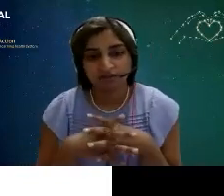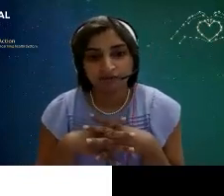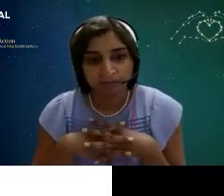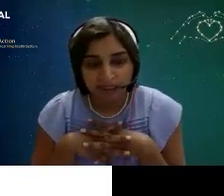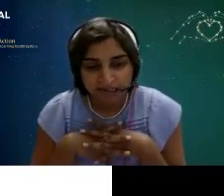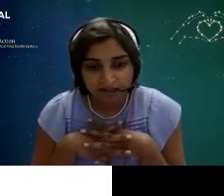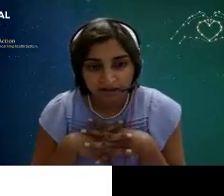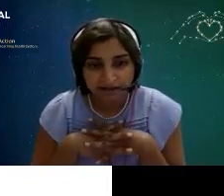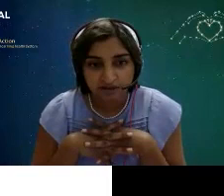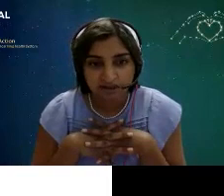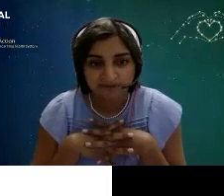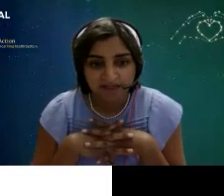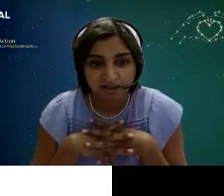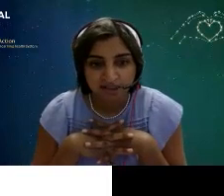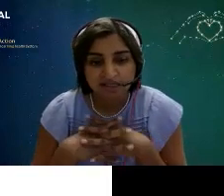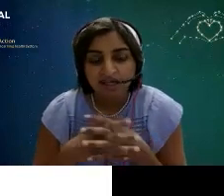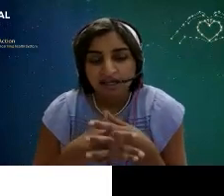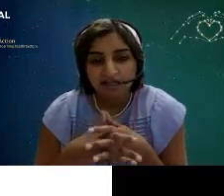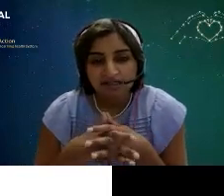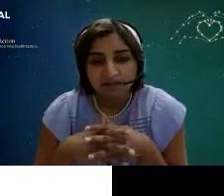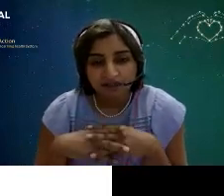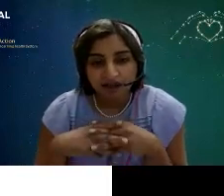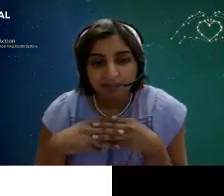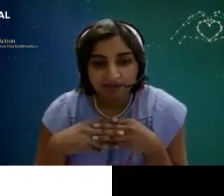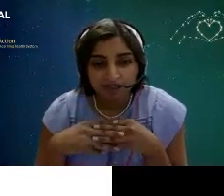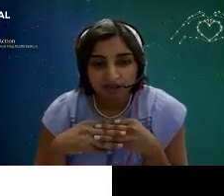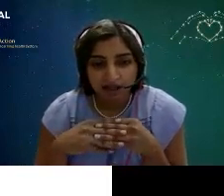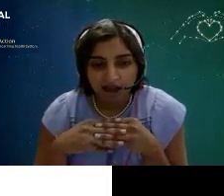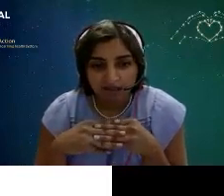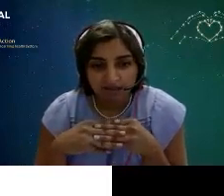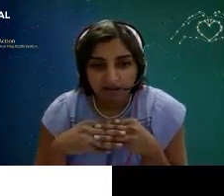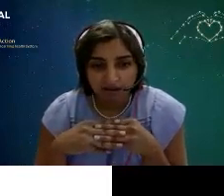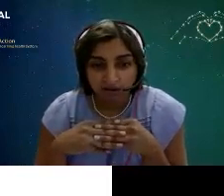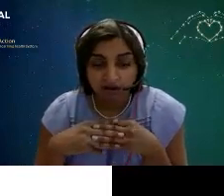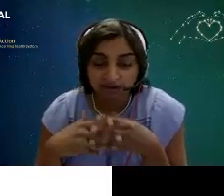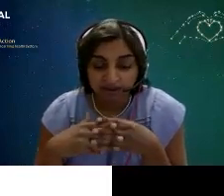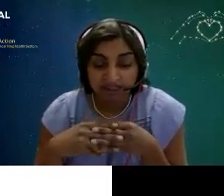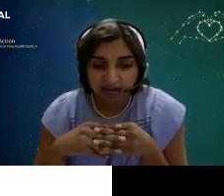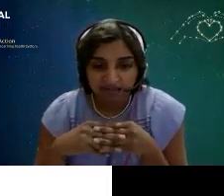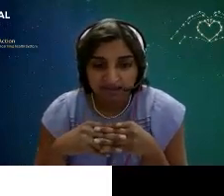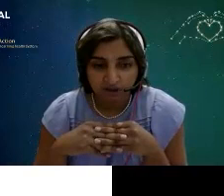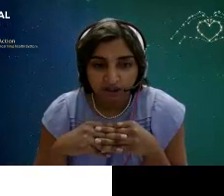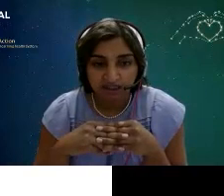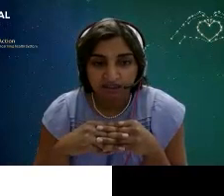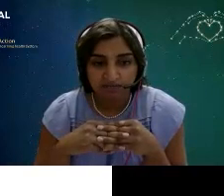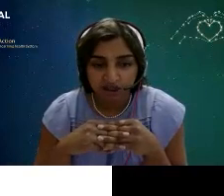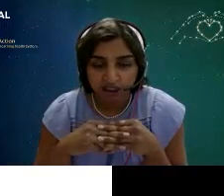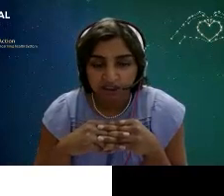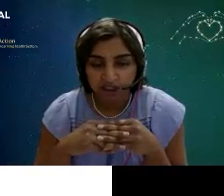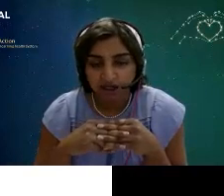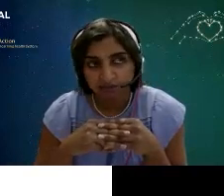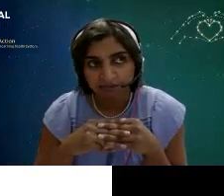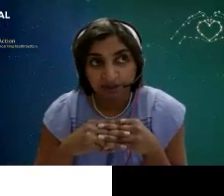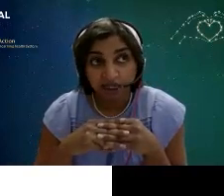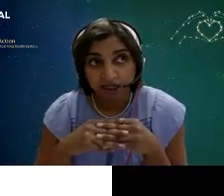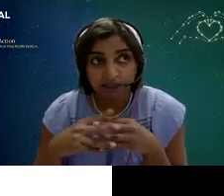really interesting for me as a clinical exercise physiologist is I'm often asked or given the task of trying to